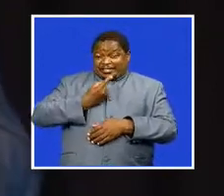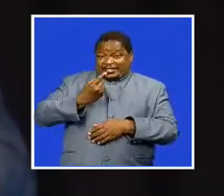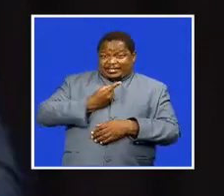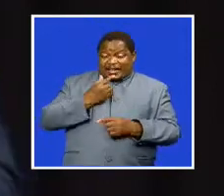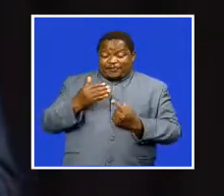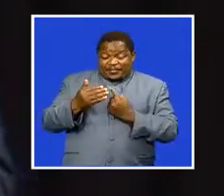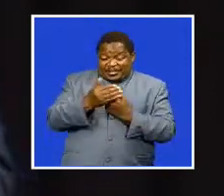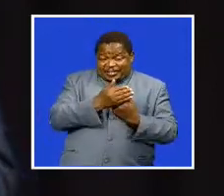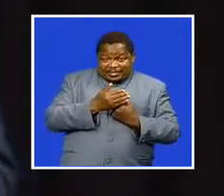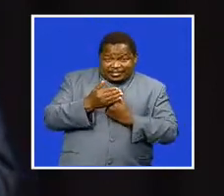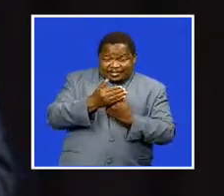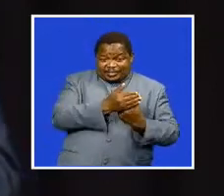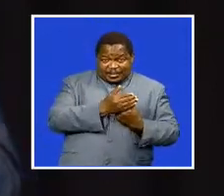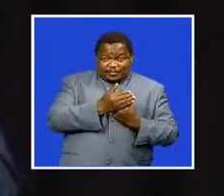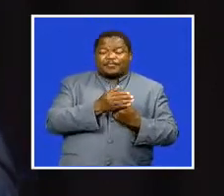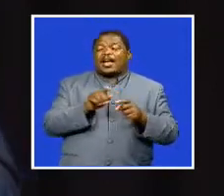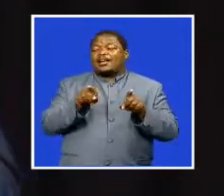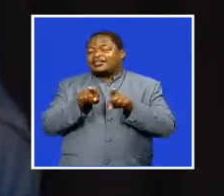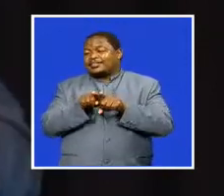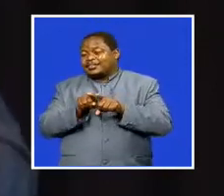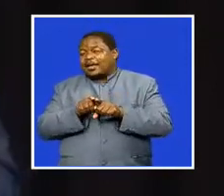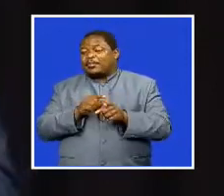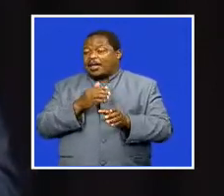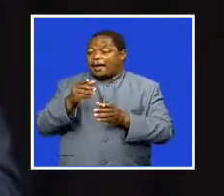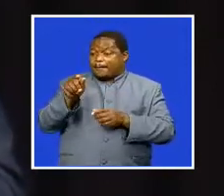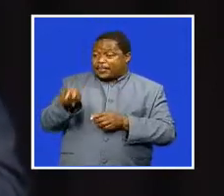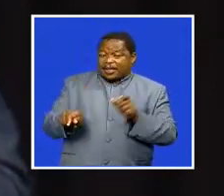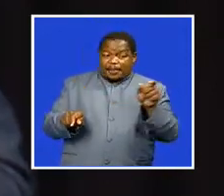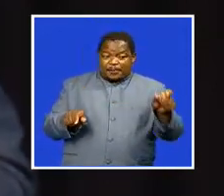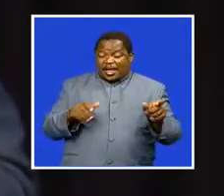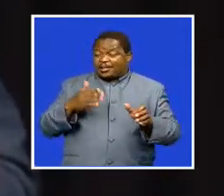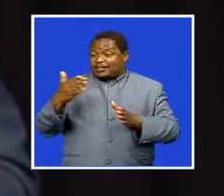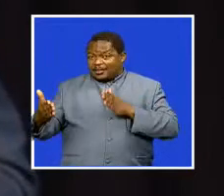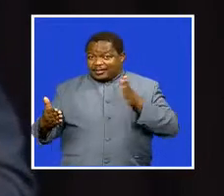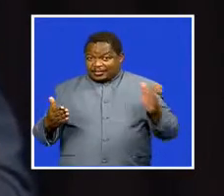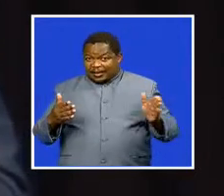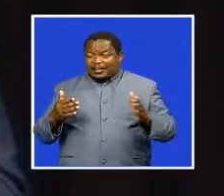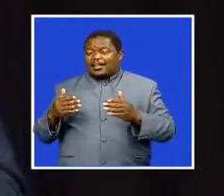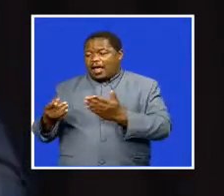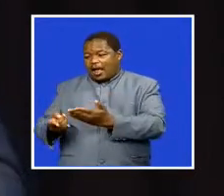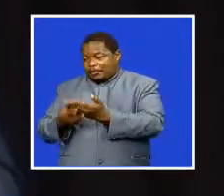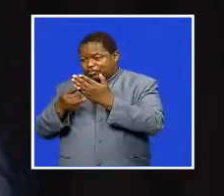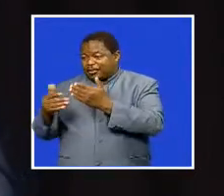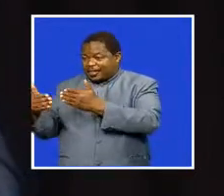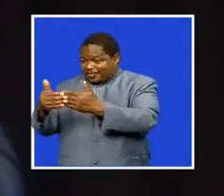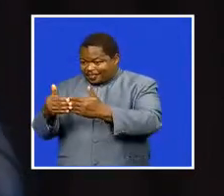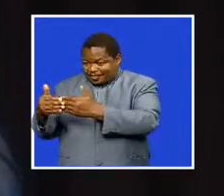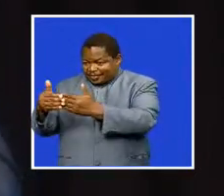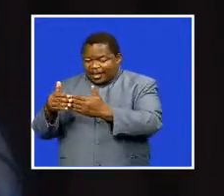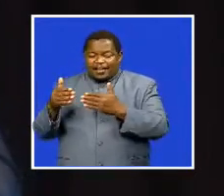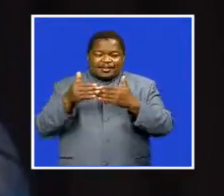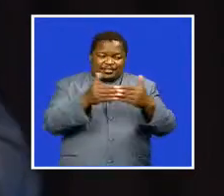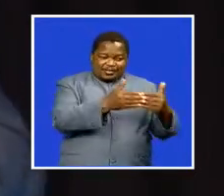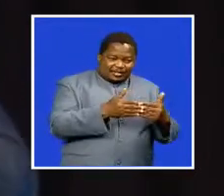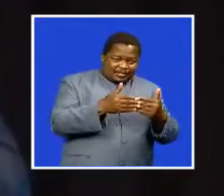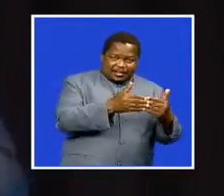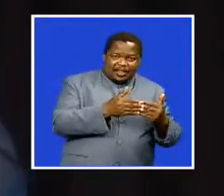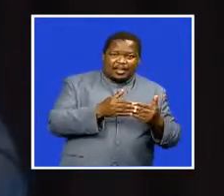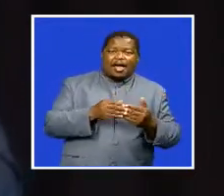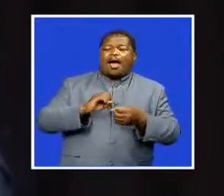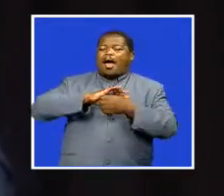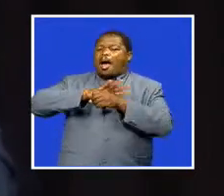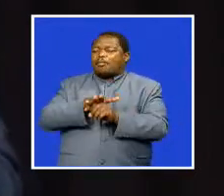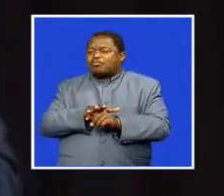uqhubeke uphile kungabi lula nje ukuthi ungenwe ngulomkhuhlane sethula ke lolo hlelo lolo luhambisana nato tonke